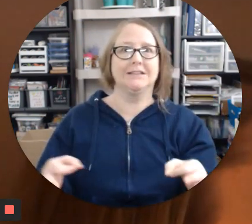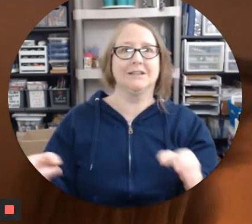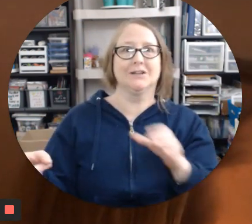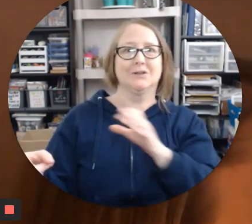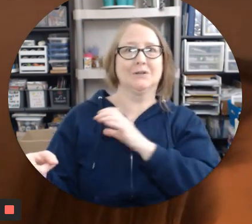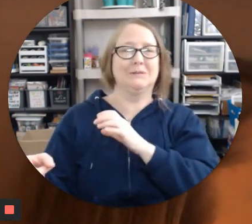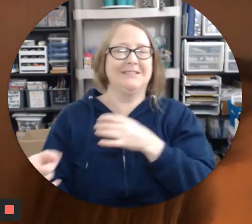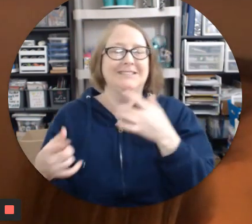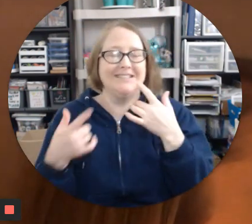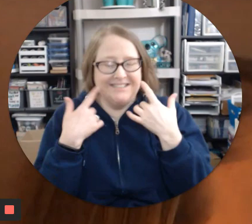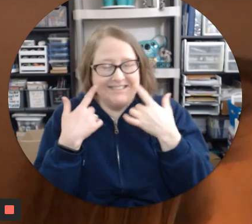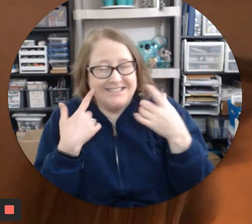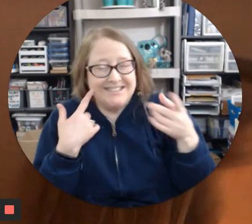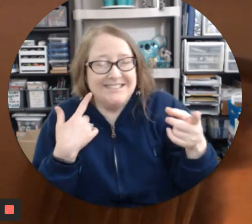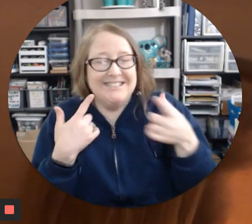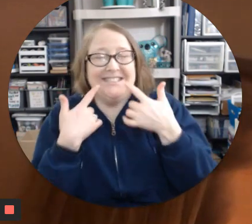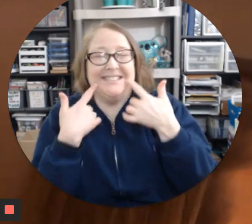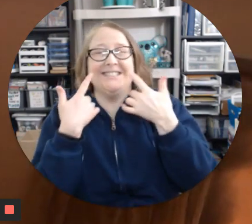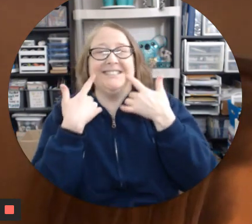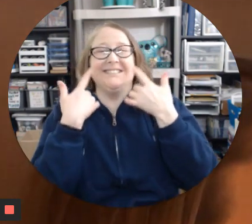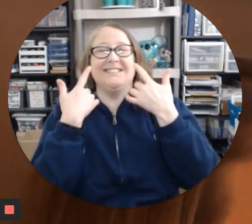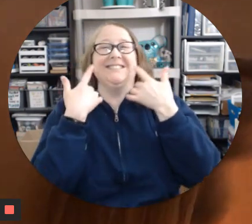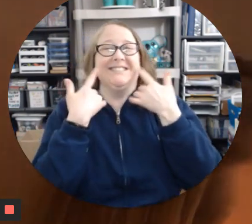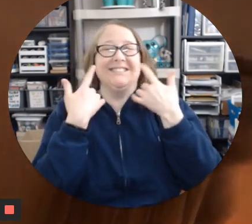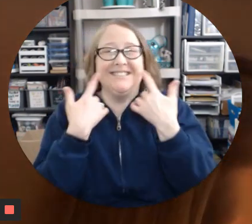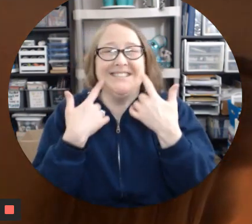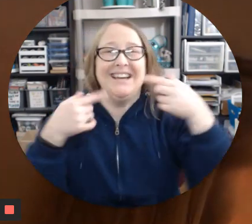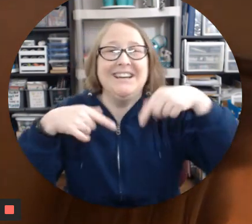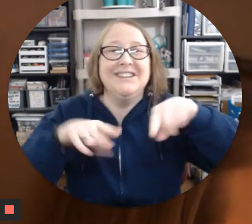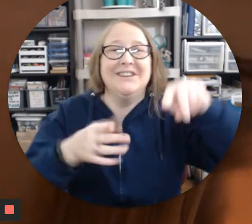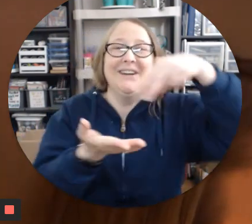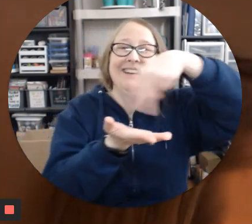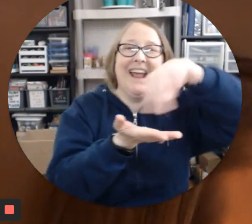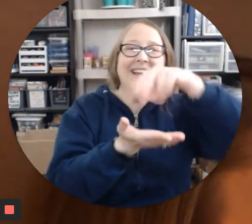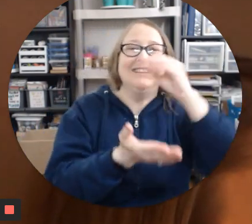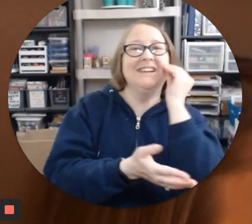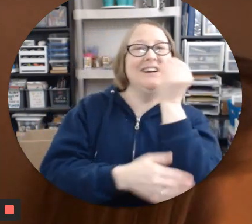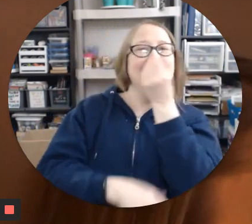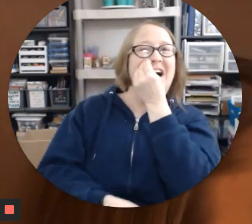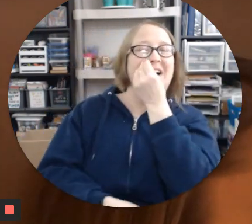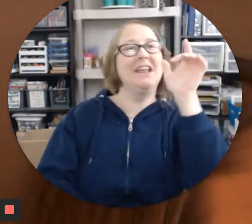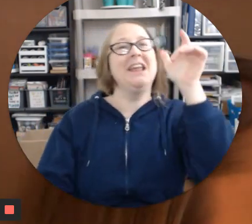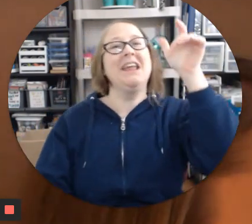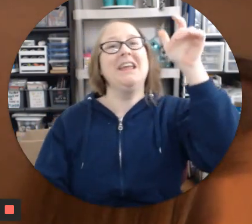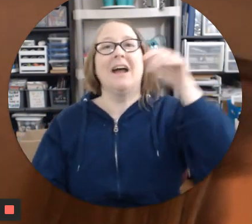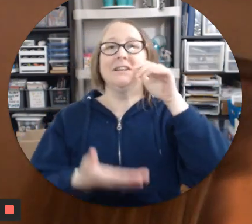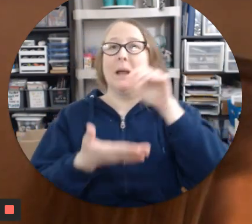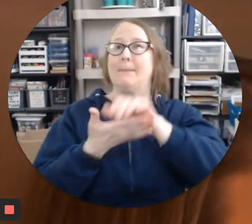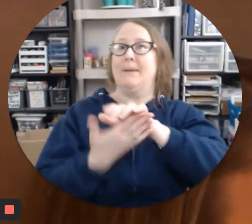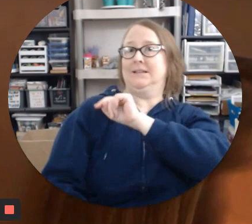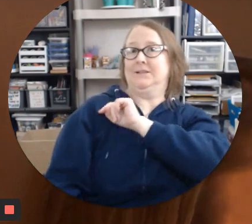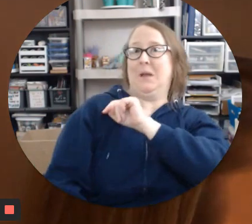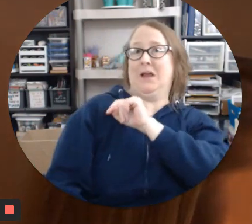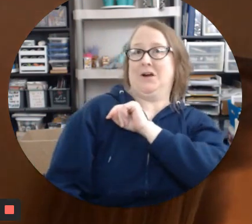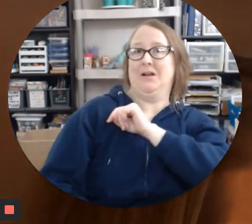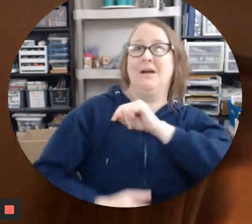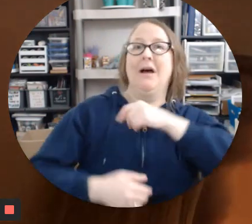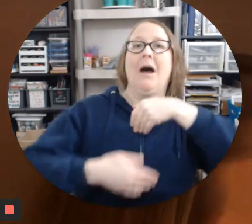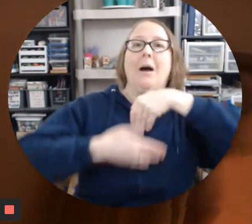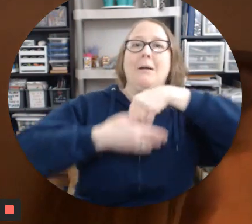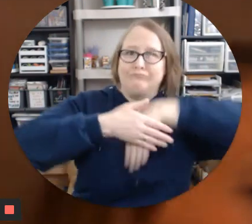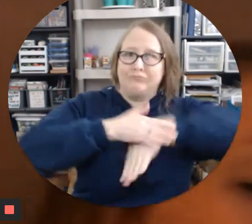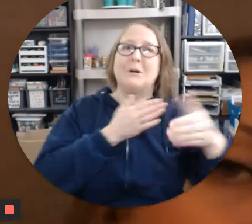she giggled throughout the entire dance of the flowers. Eventually, Mrs. Twinkle had her baby, and